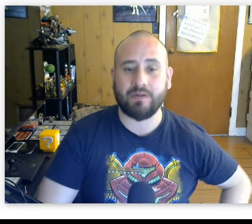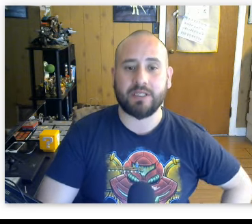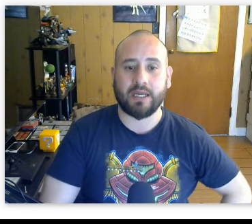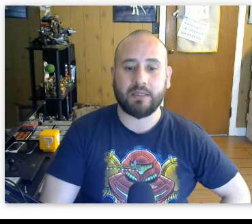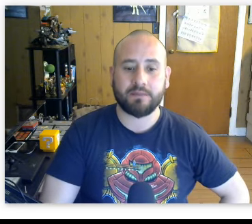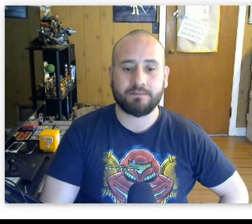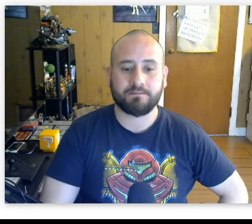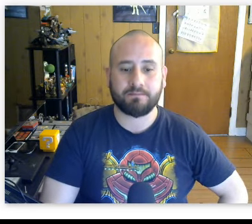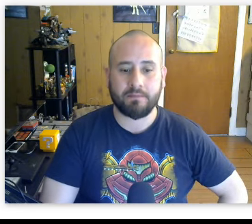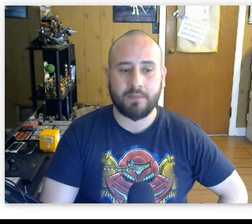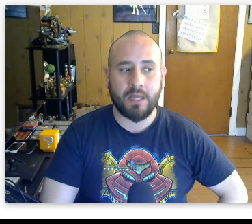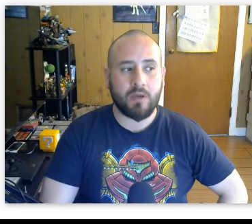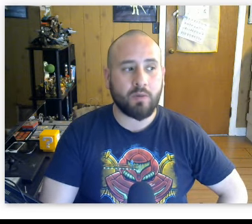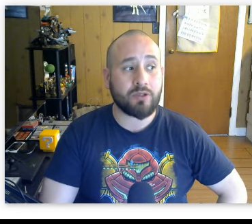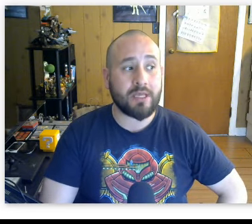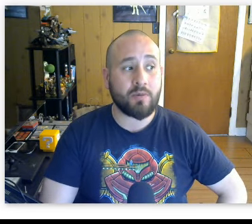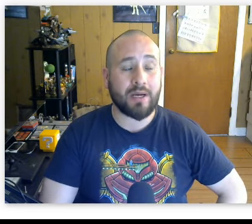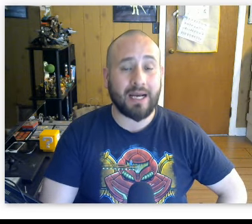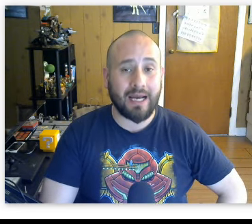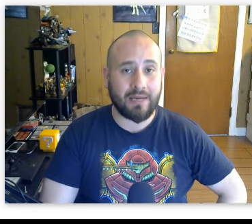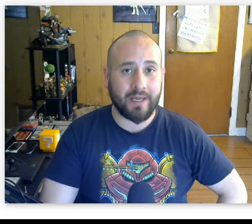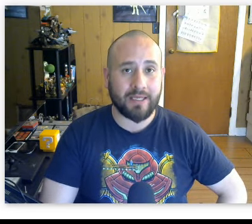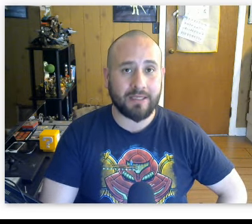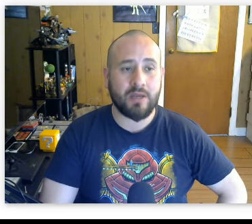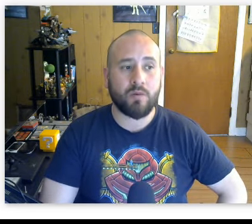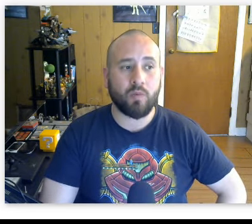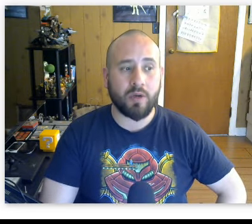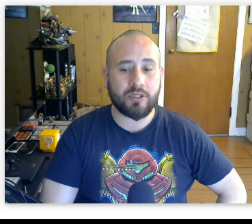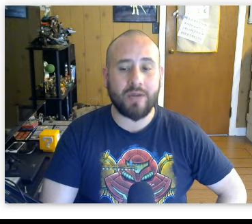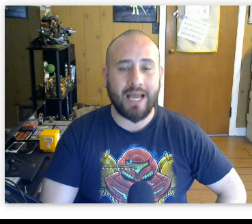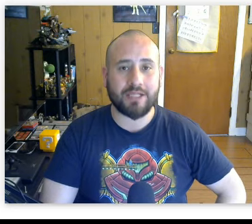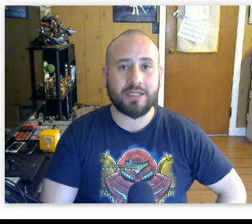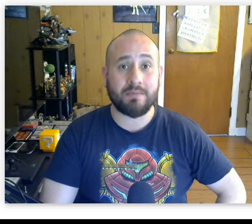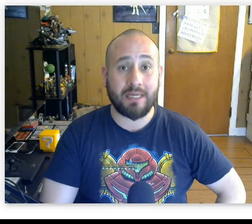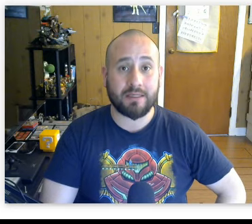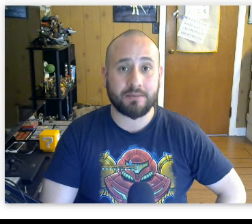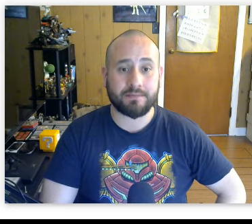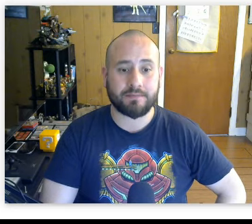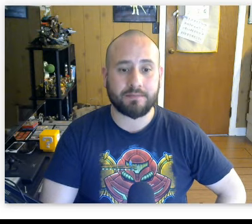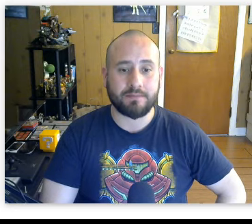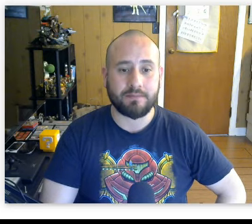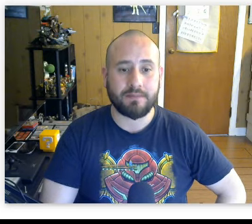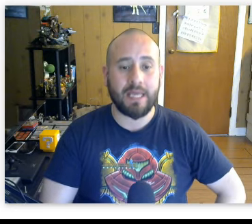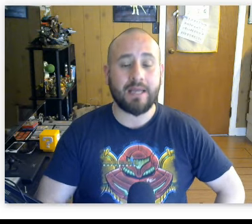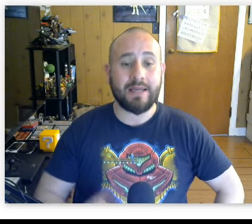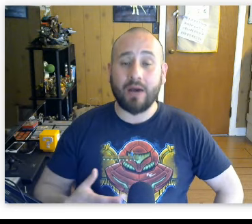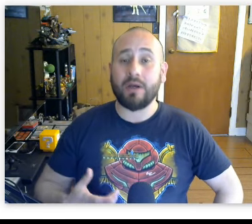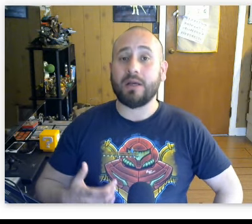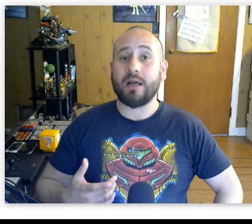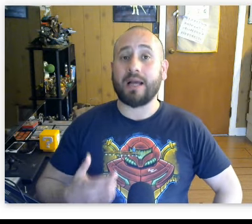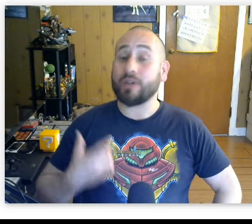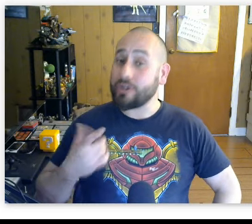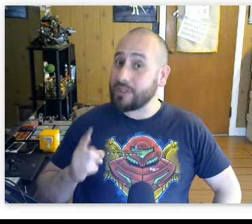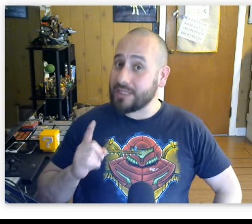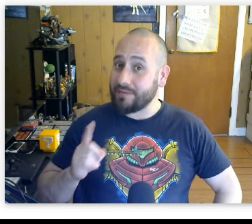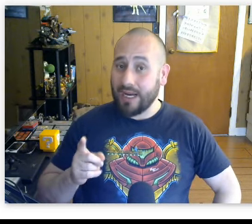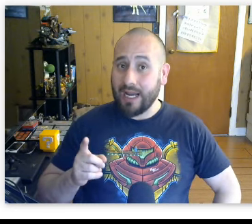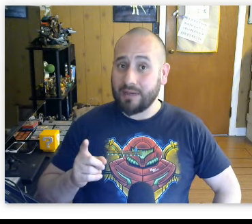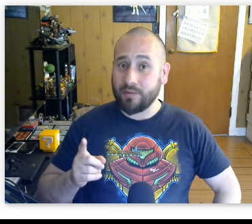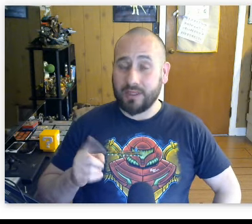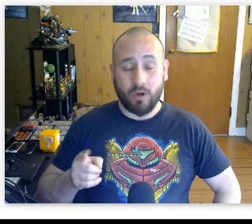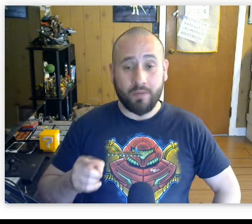about that for a second. When you say you want hot wings, what do you actually mean? Now, I taught you the